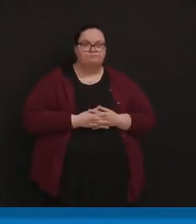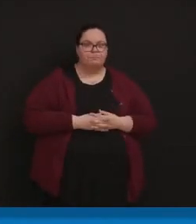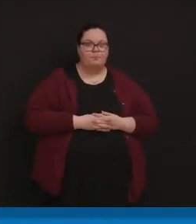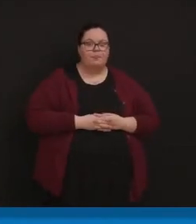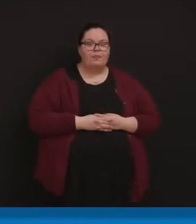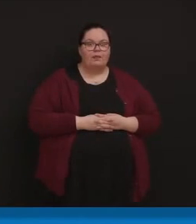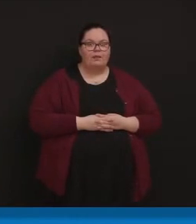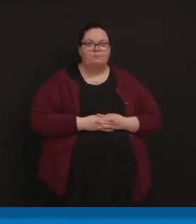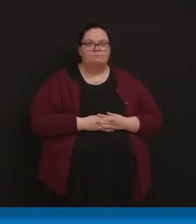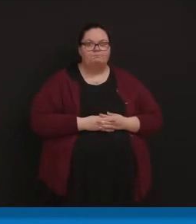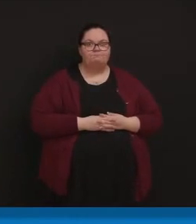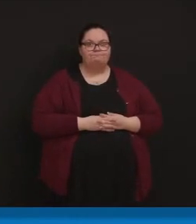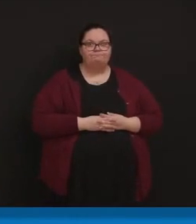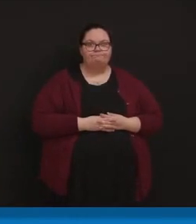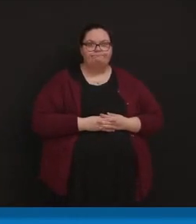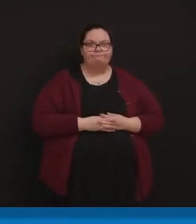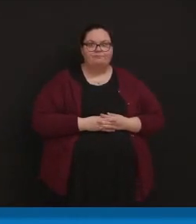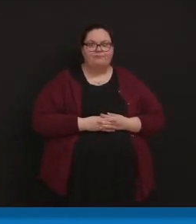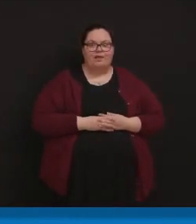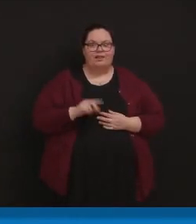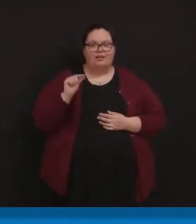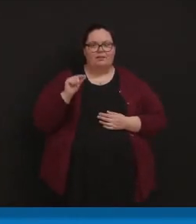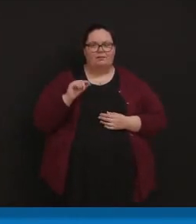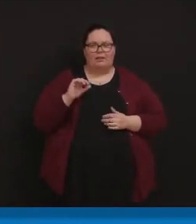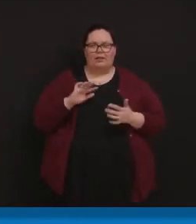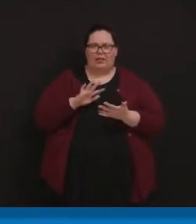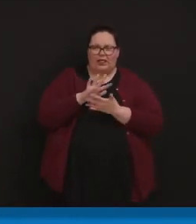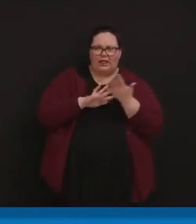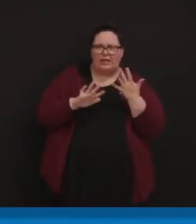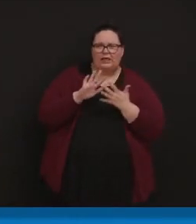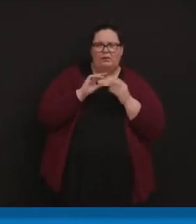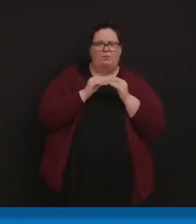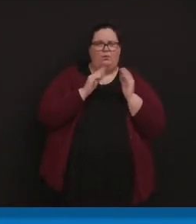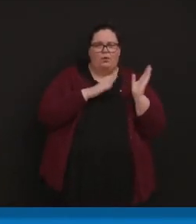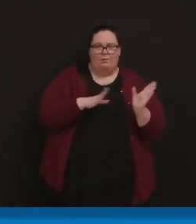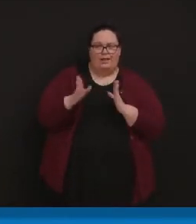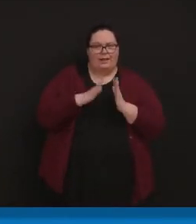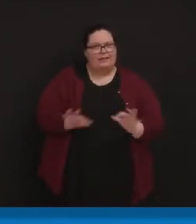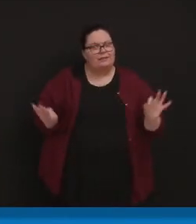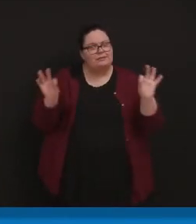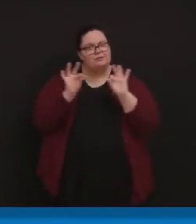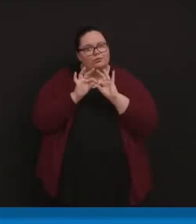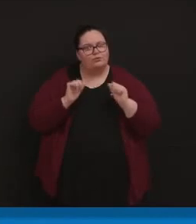And it's that lack of clarity that makes extra planning extra important.